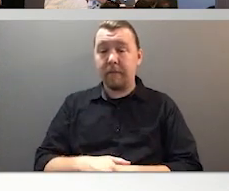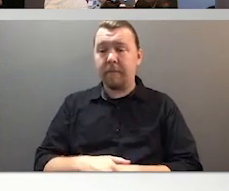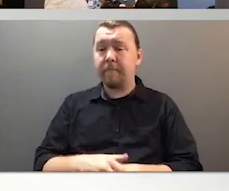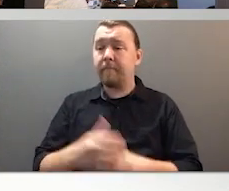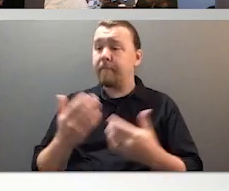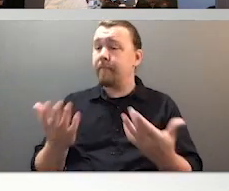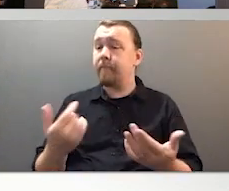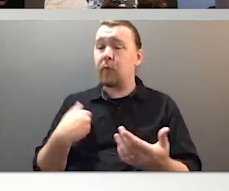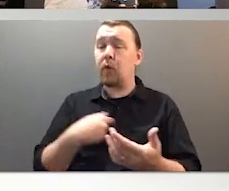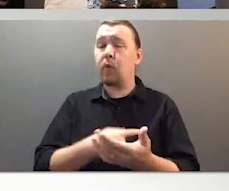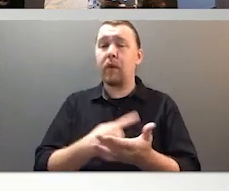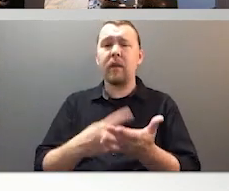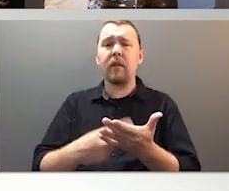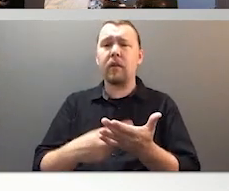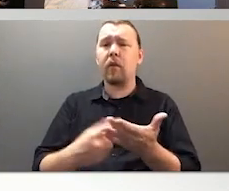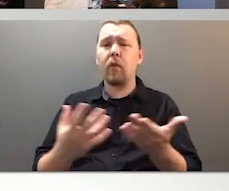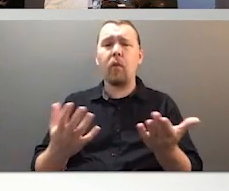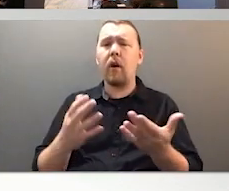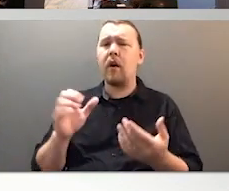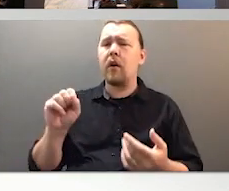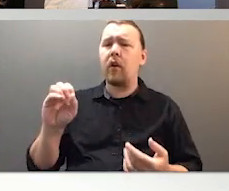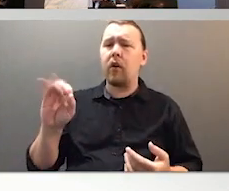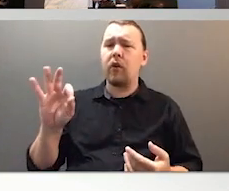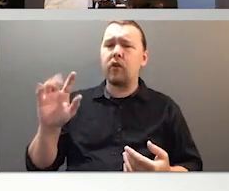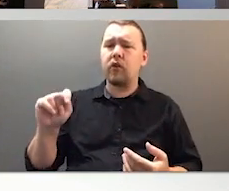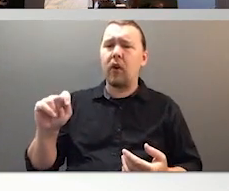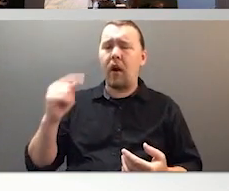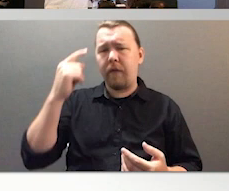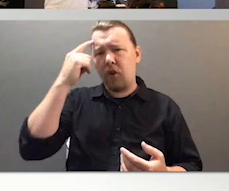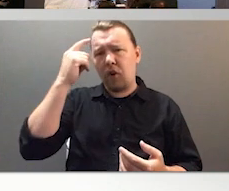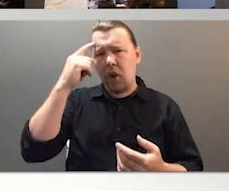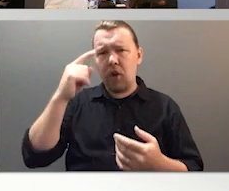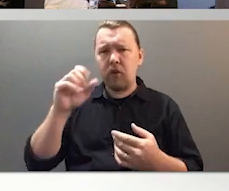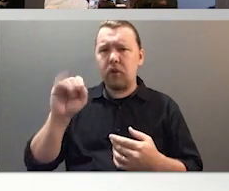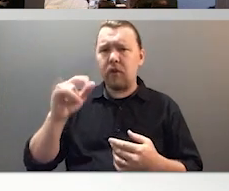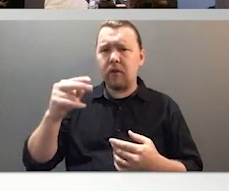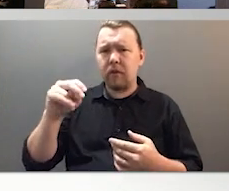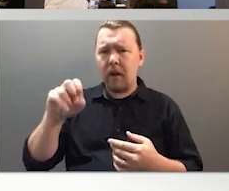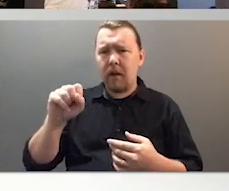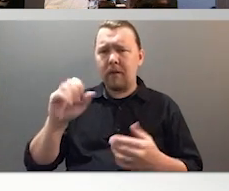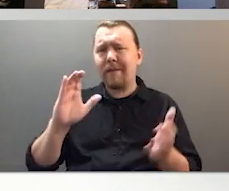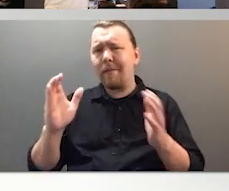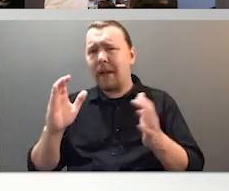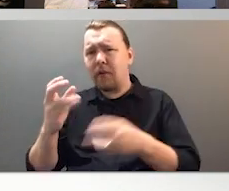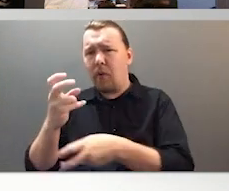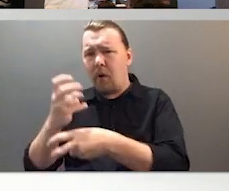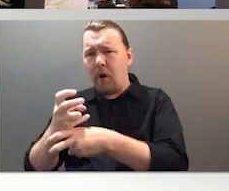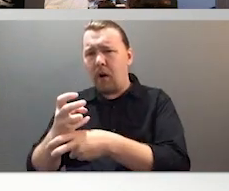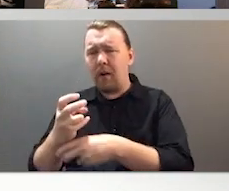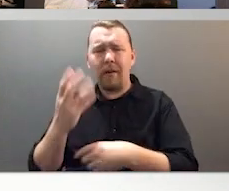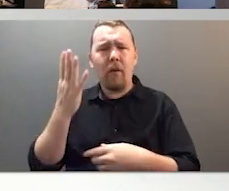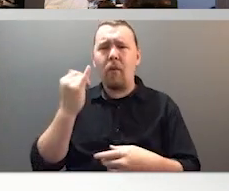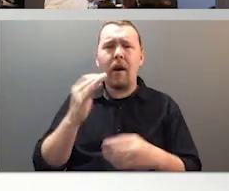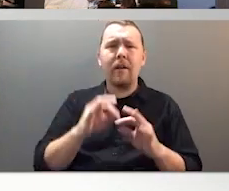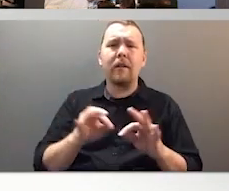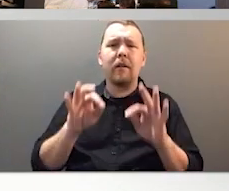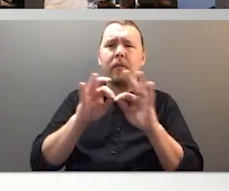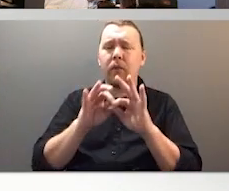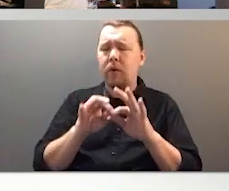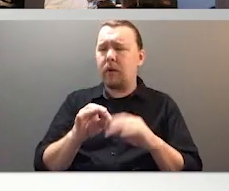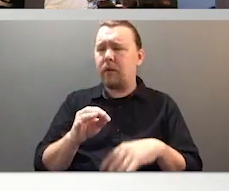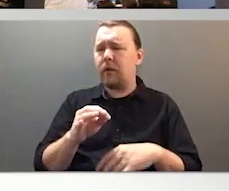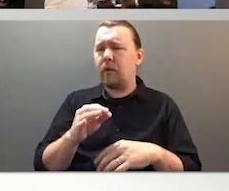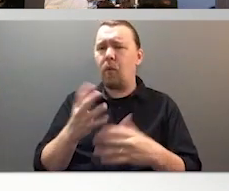So we're going to talk a little bit about what soft neurological signs are versus hard. Why do we care about why we're looking at these and